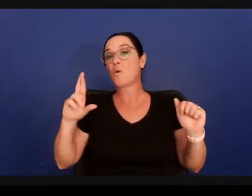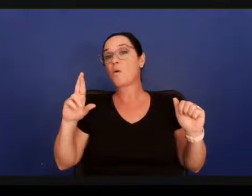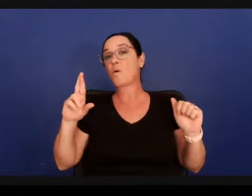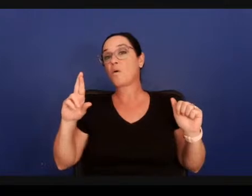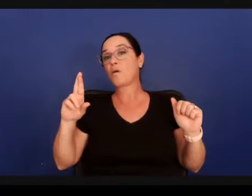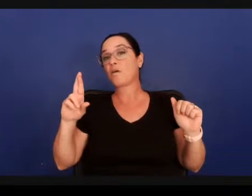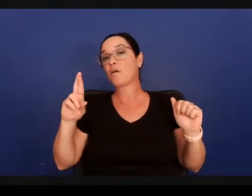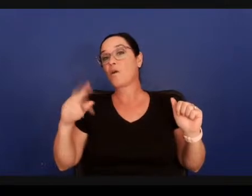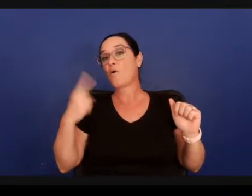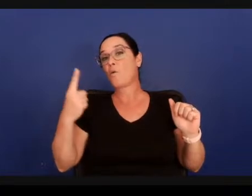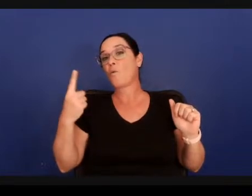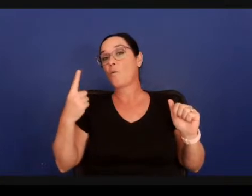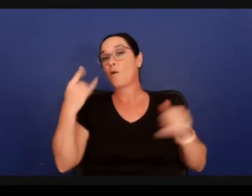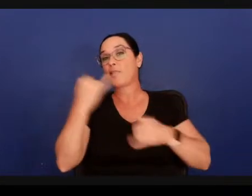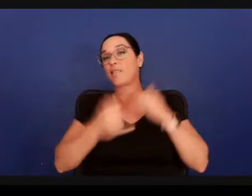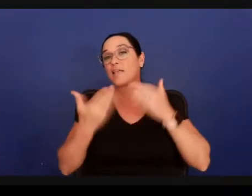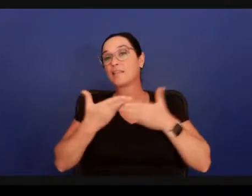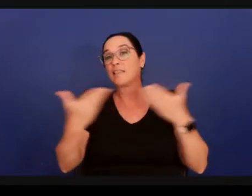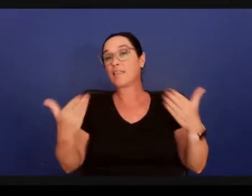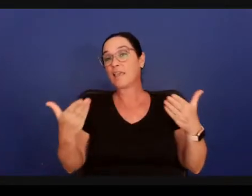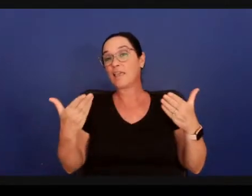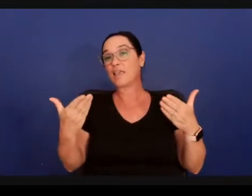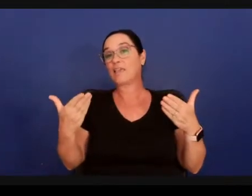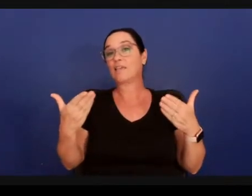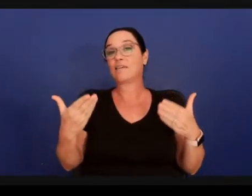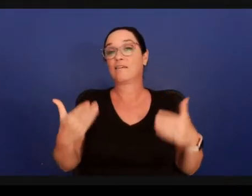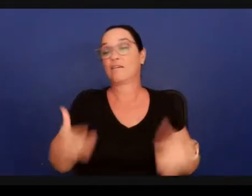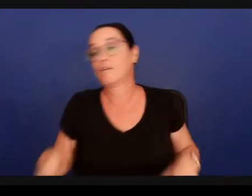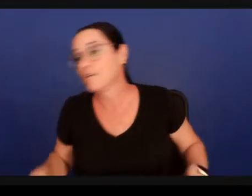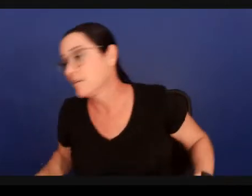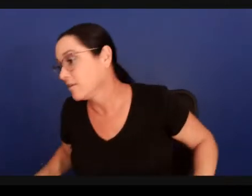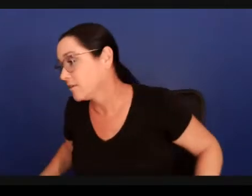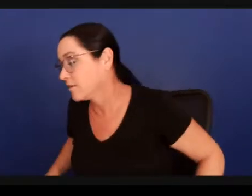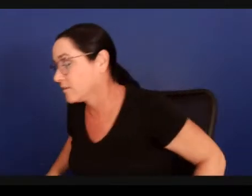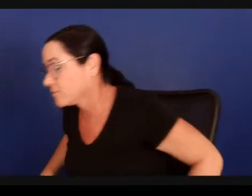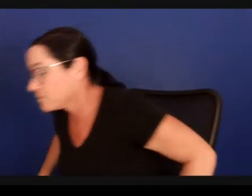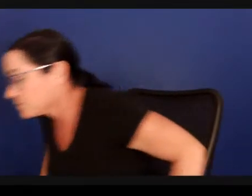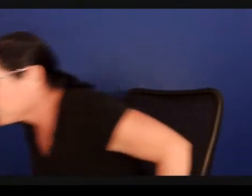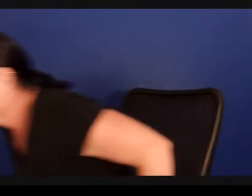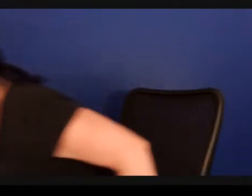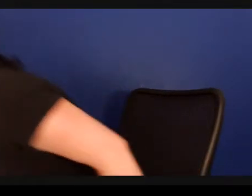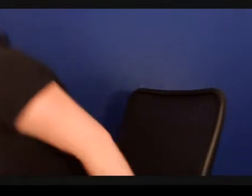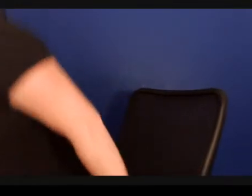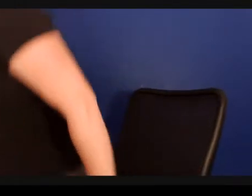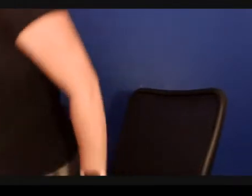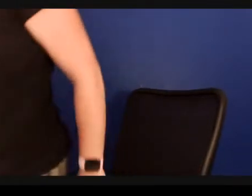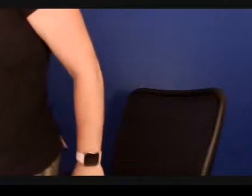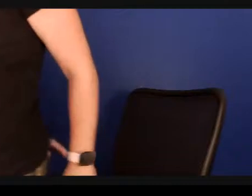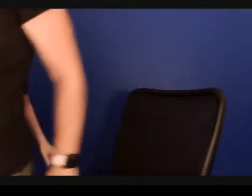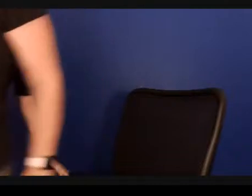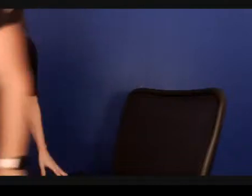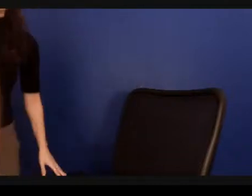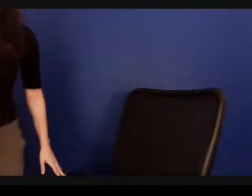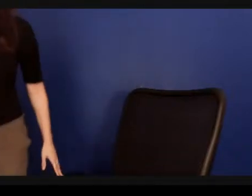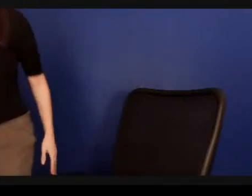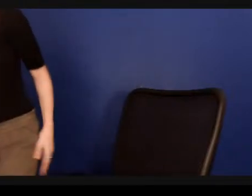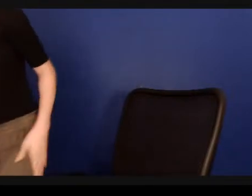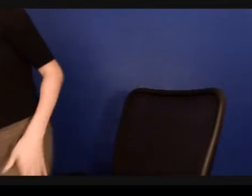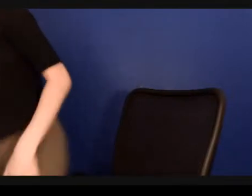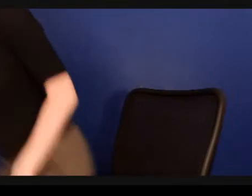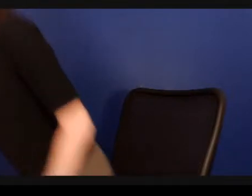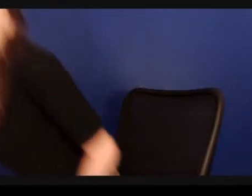there, the earthquakes are plotted on here. Over here is a Pu'uko region right through here. Let me zoom in on